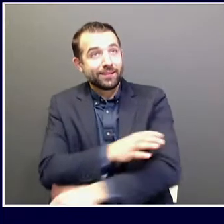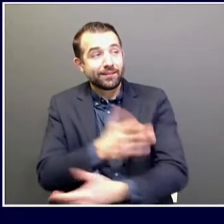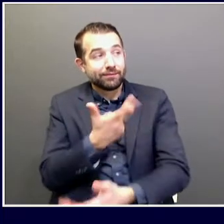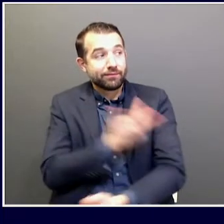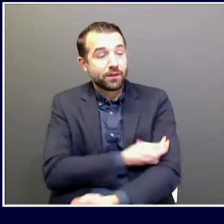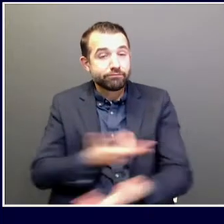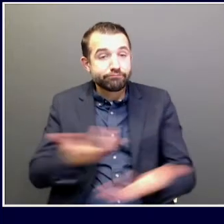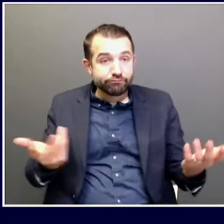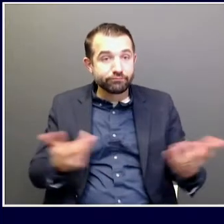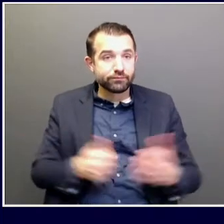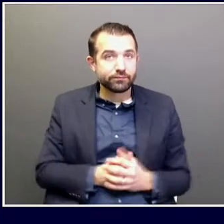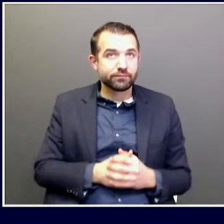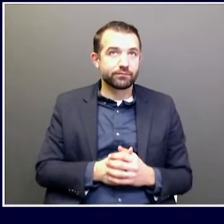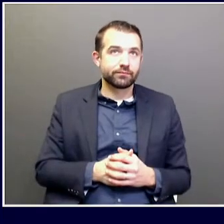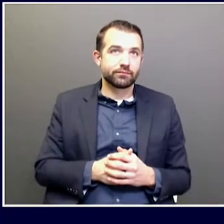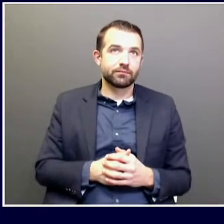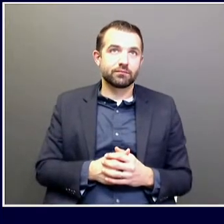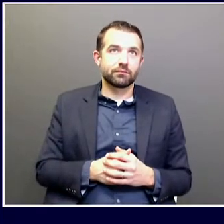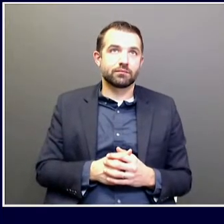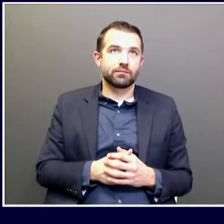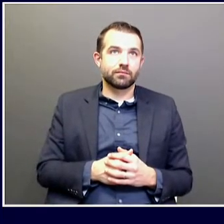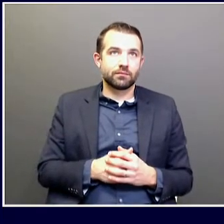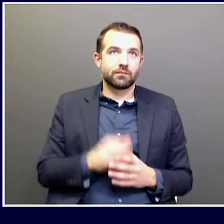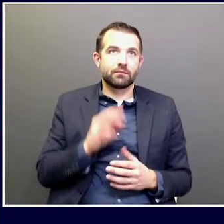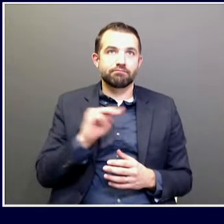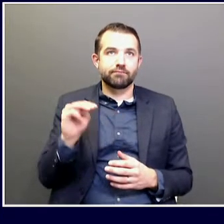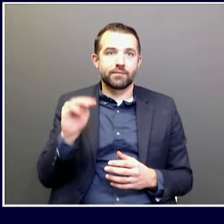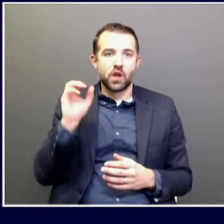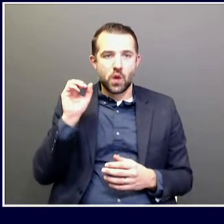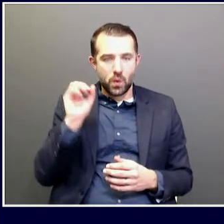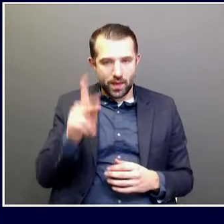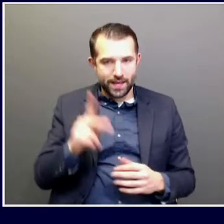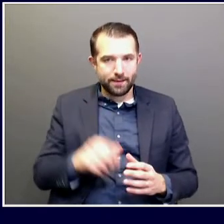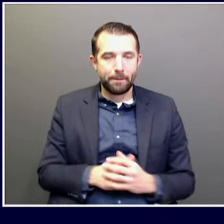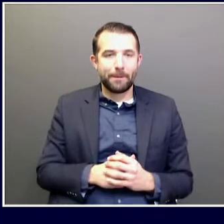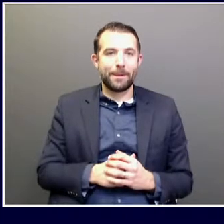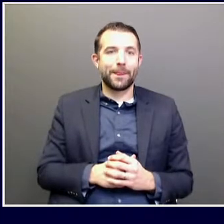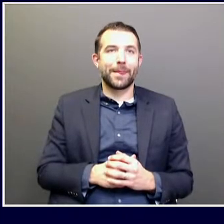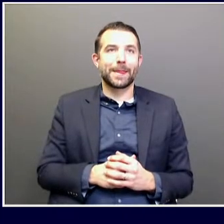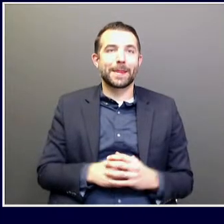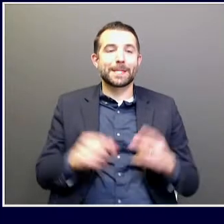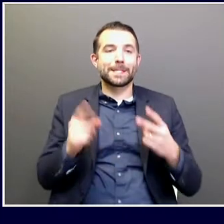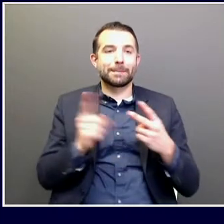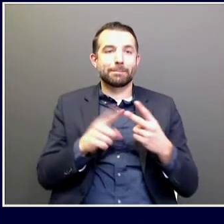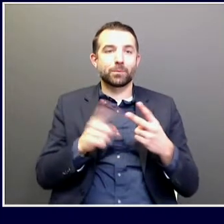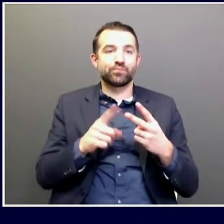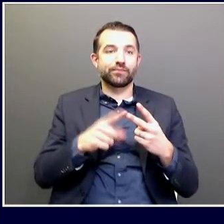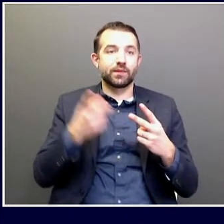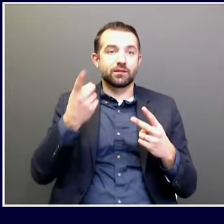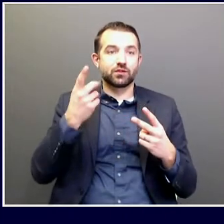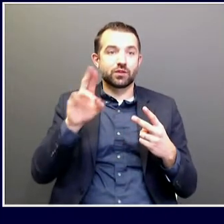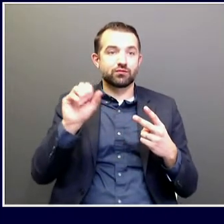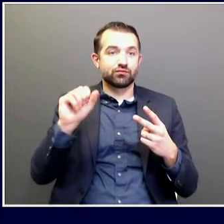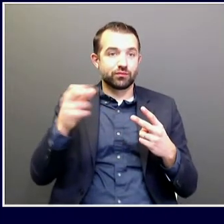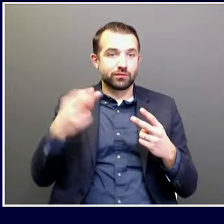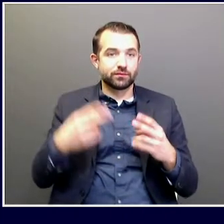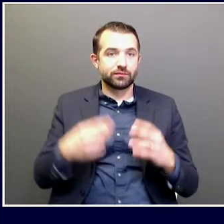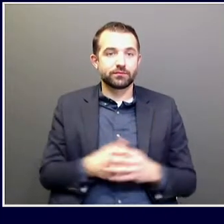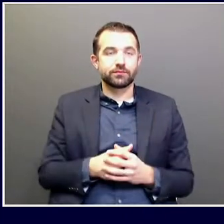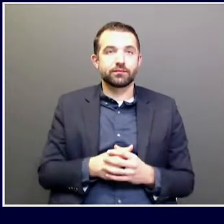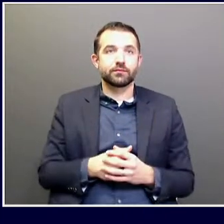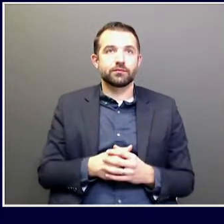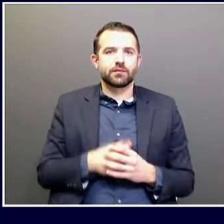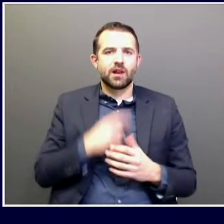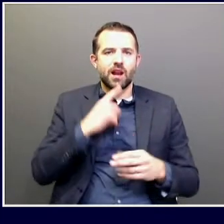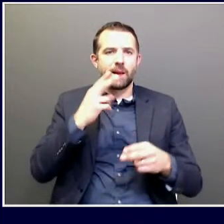And a question to Dr. Shah. You mentioned at the top just a new threshold or high mark in terms